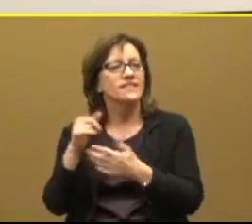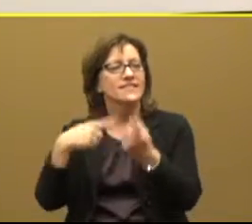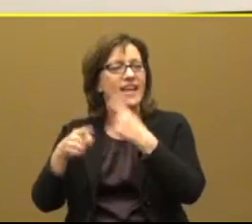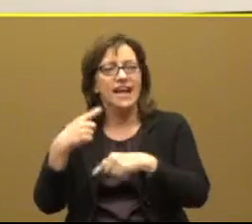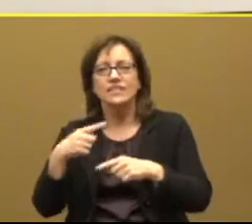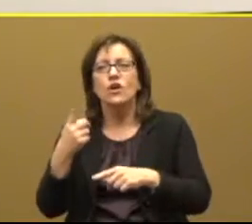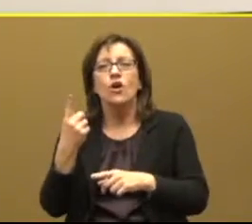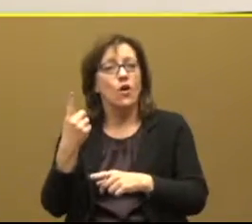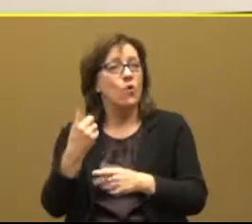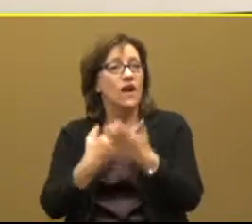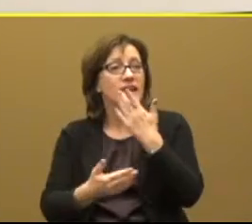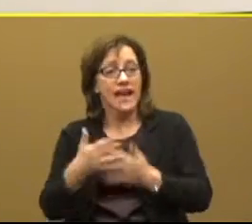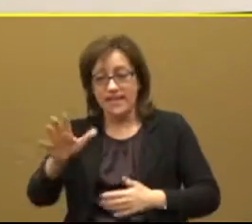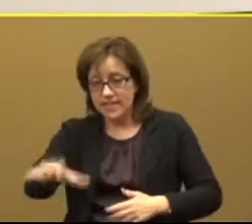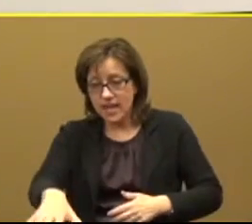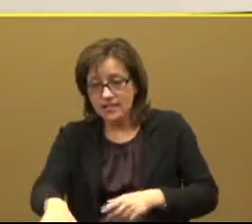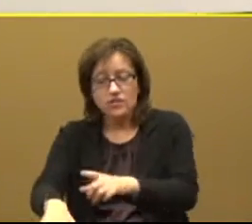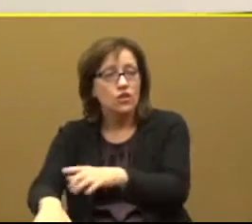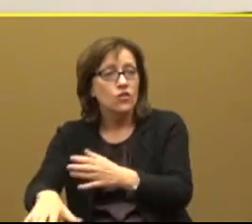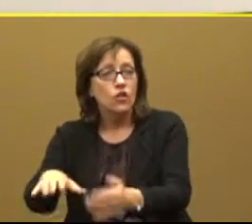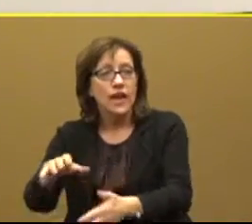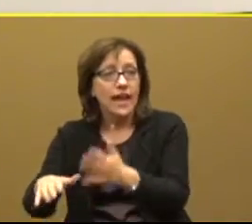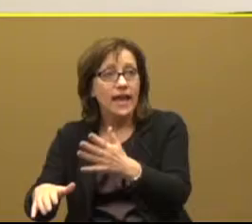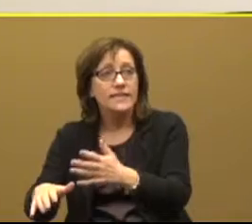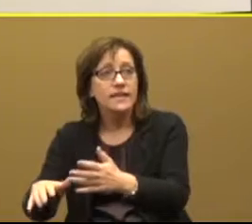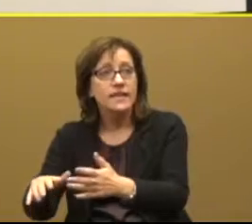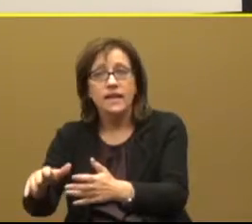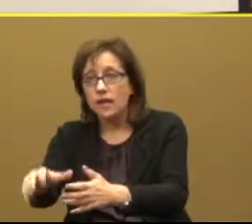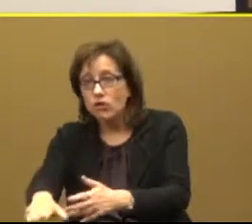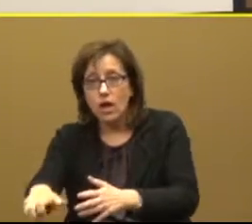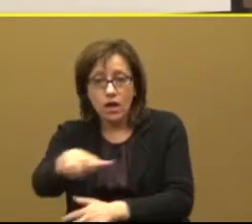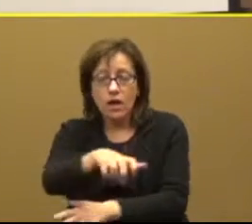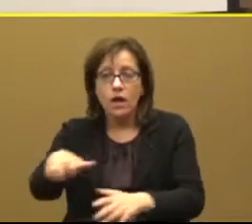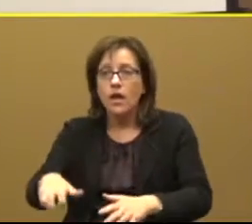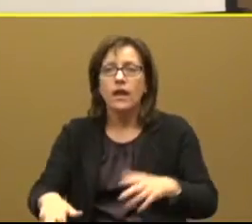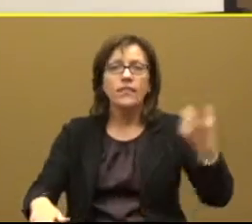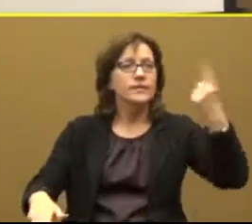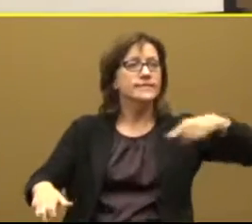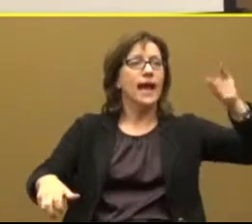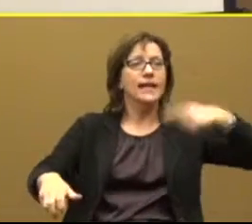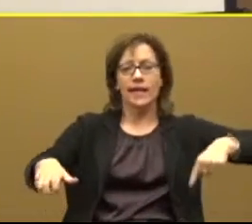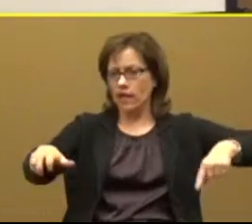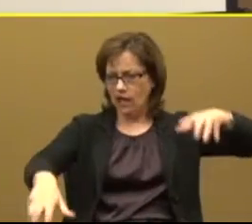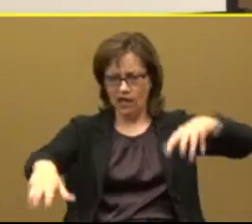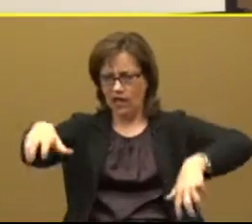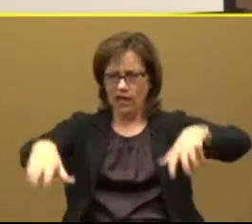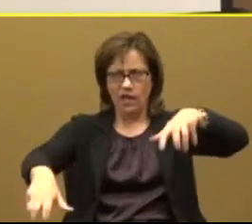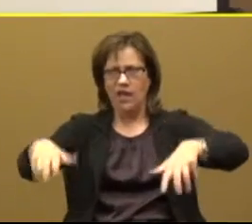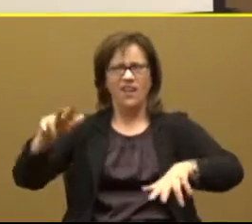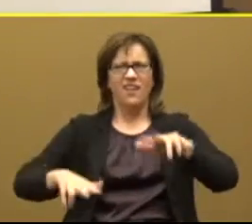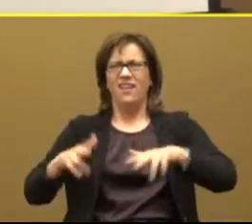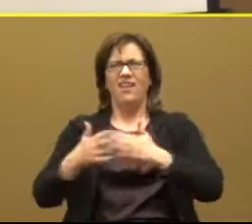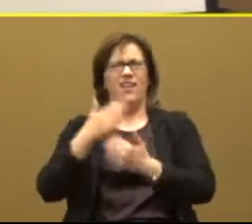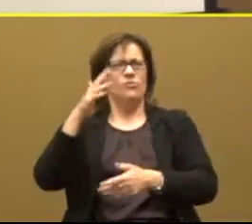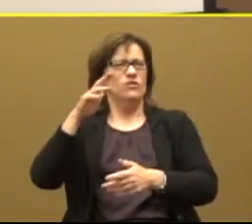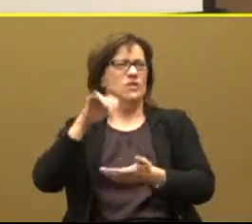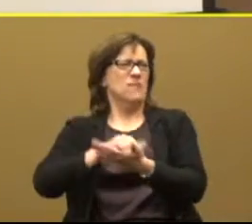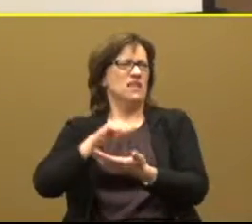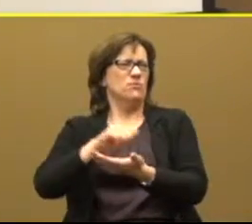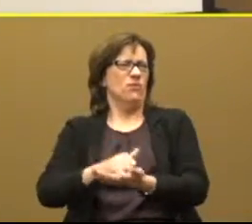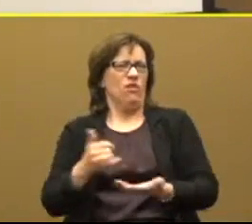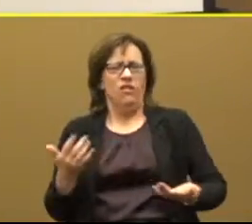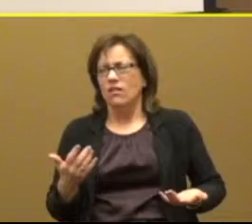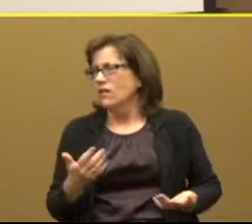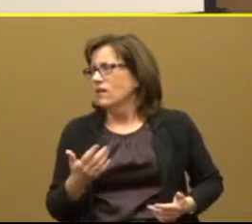hand and grasping, and your other hand is supposed to be open to do that. So this is really hard, right? It's really almost impossible to do. So